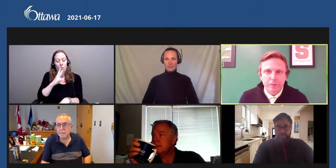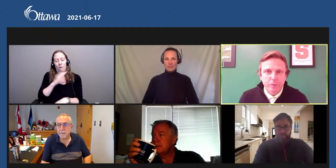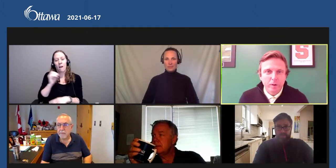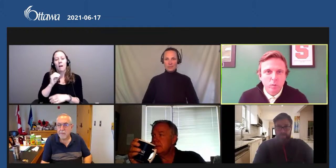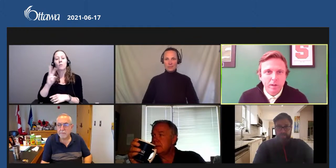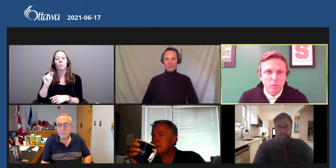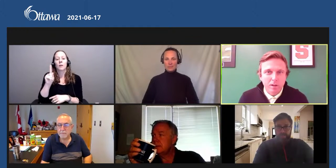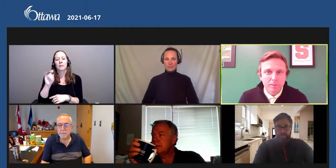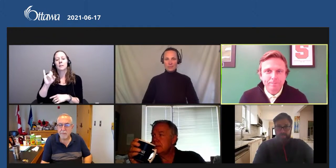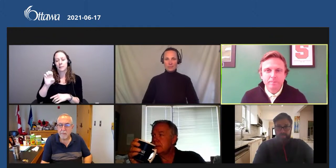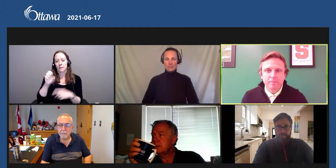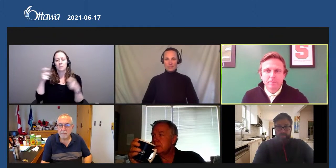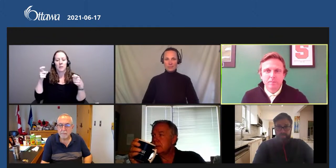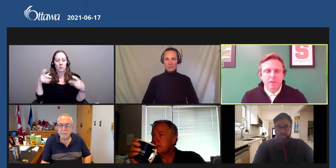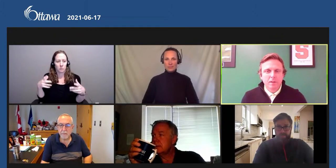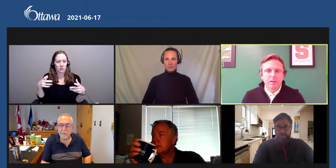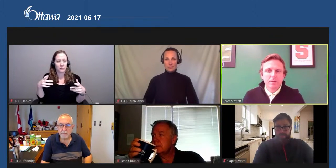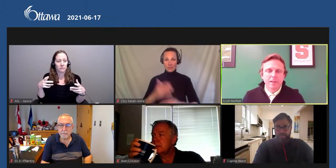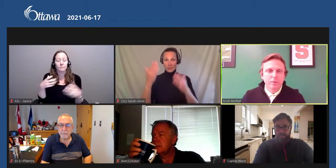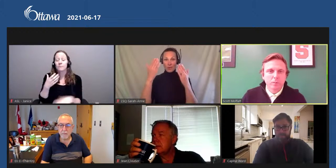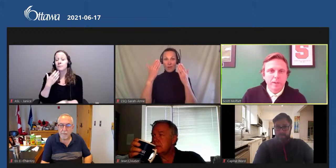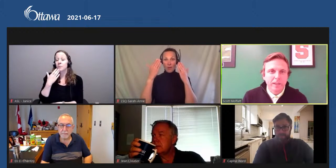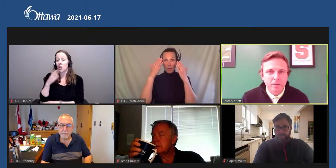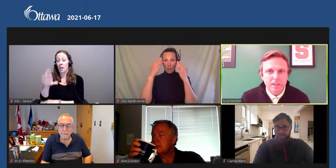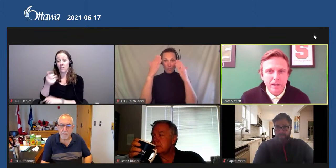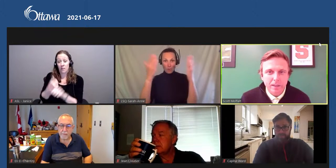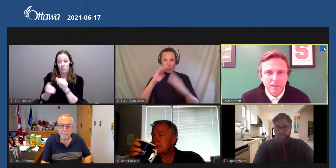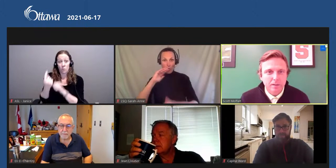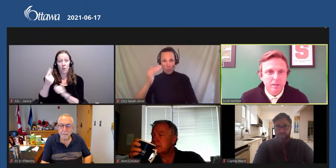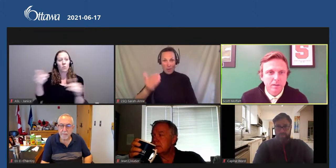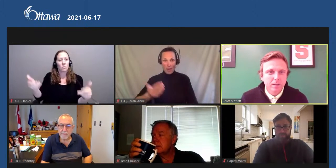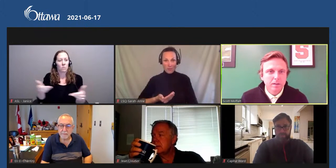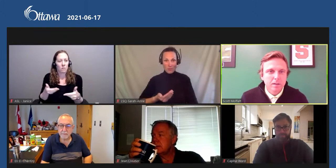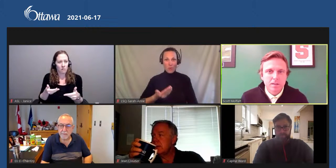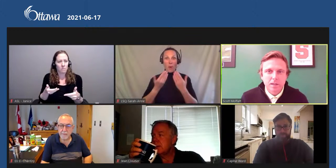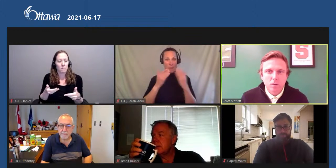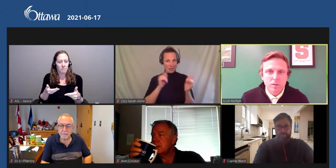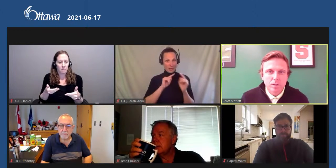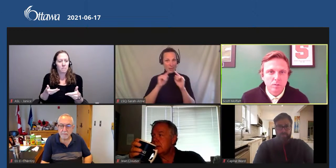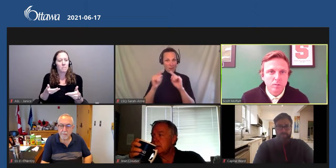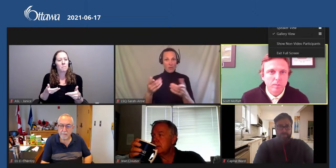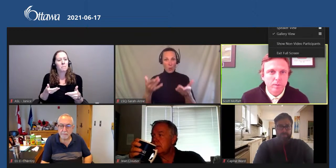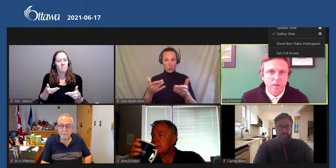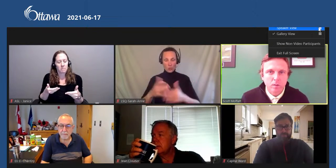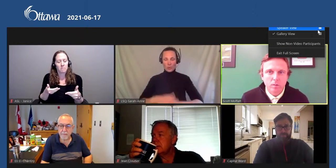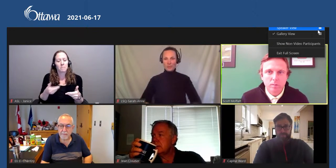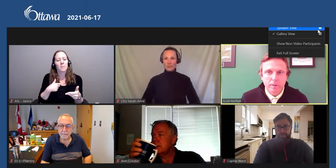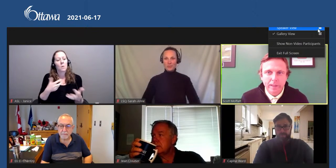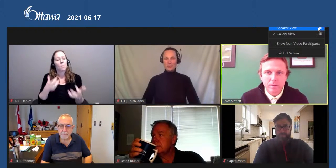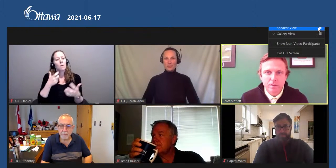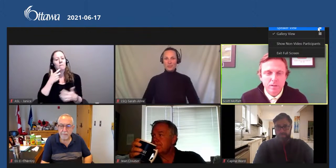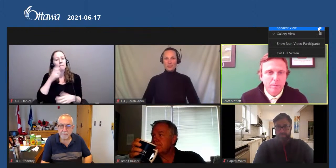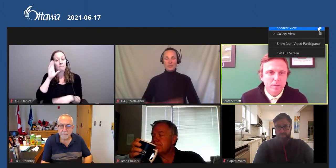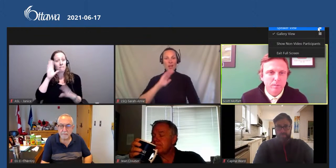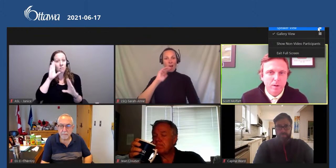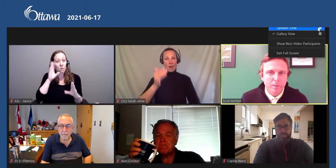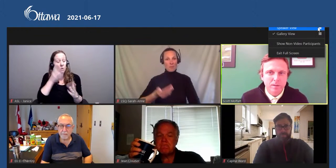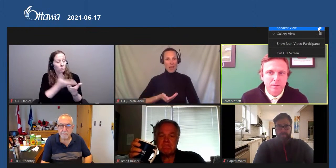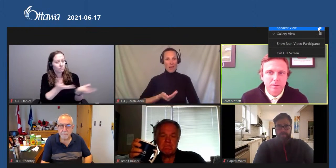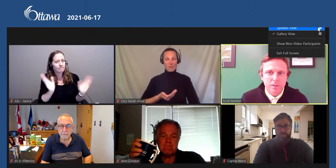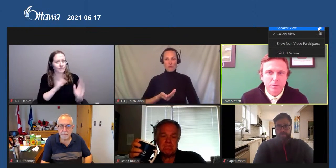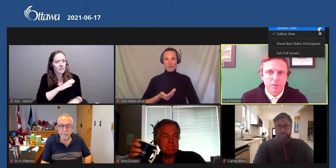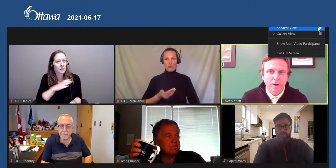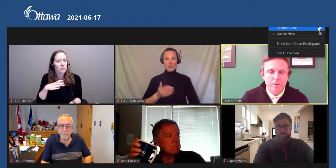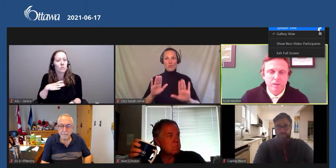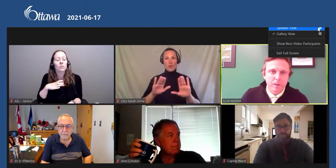Good afternoon, everyone, and welcome. Thank you for being here today. I'd like to say hello to fellow councillors, members of